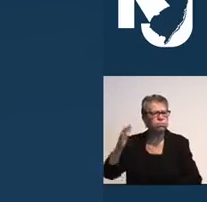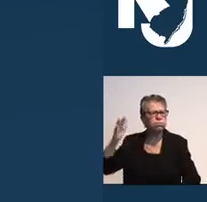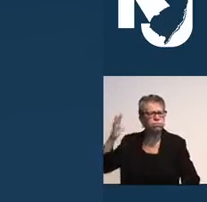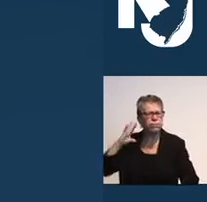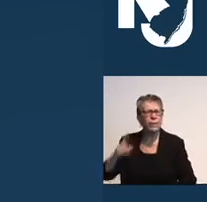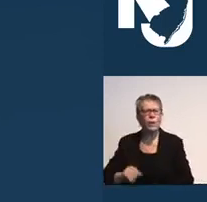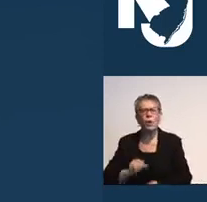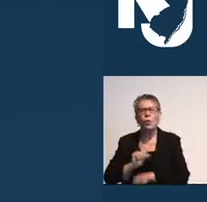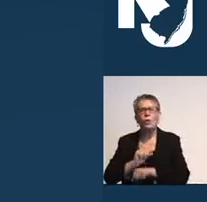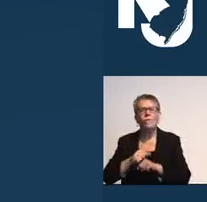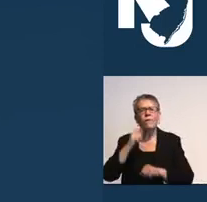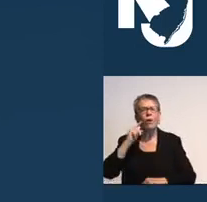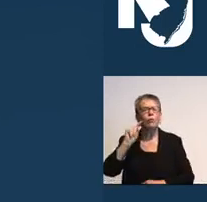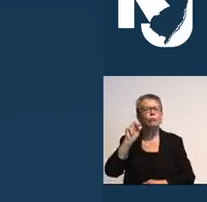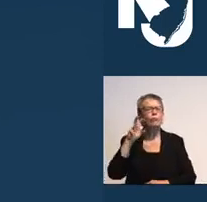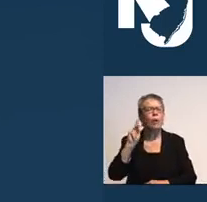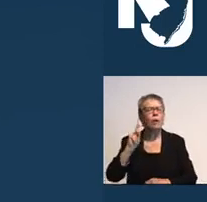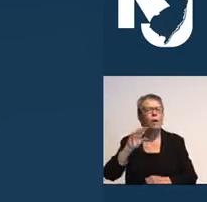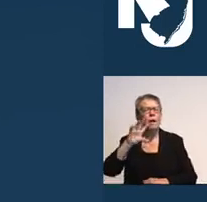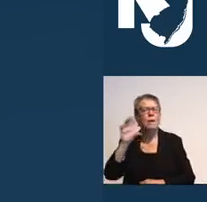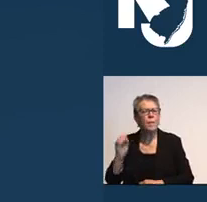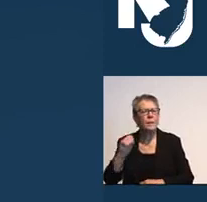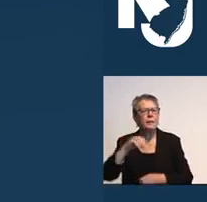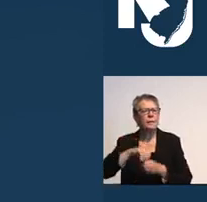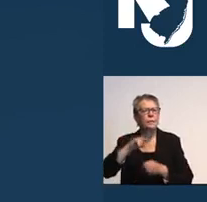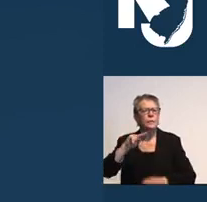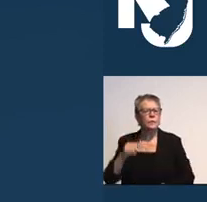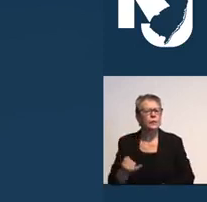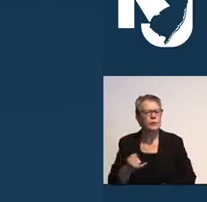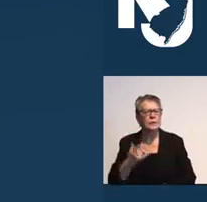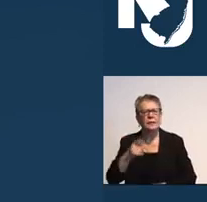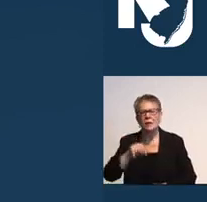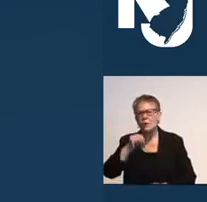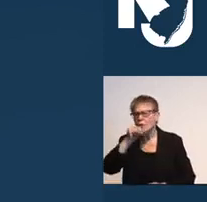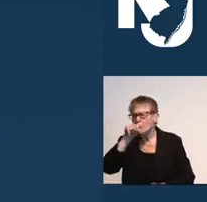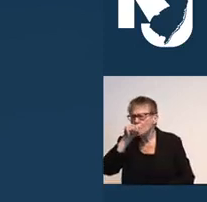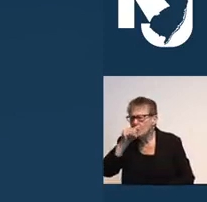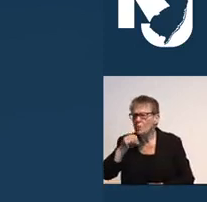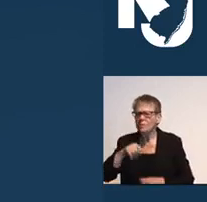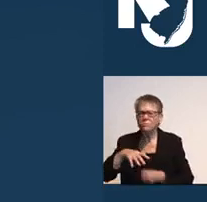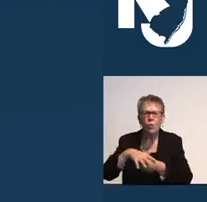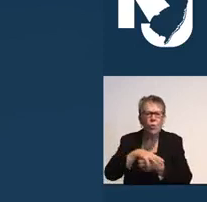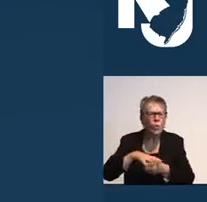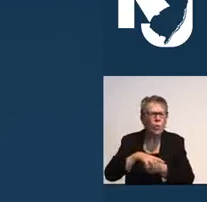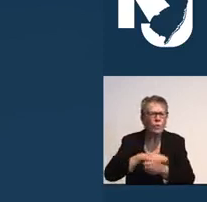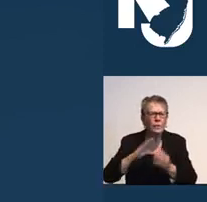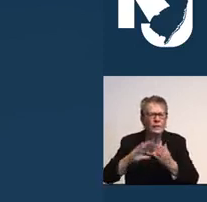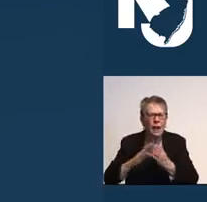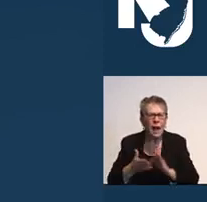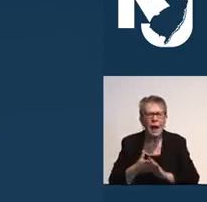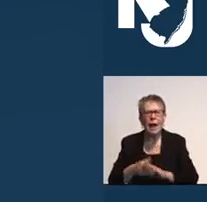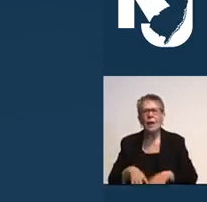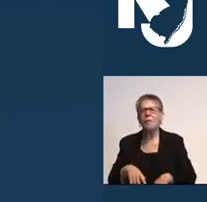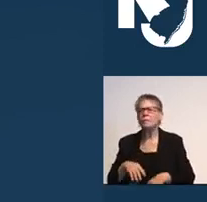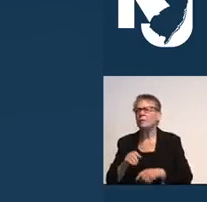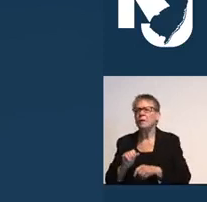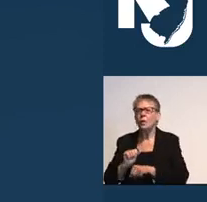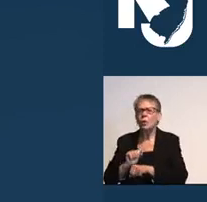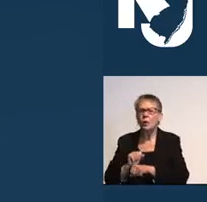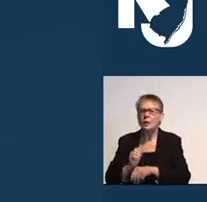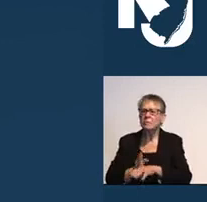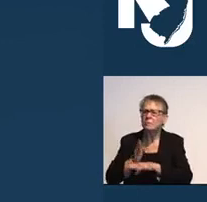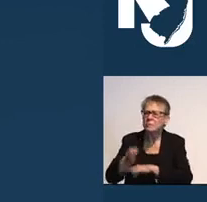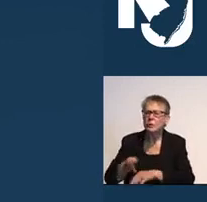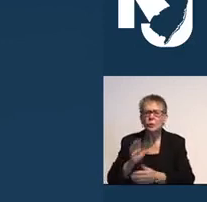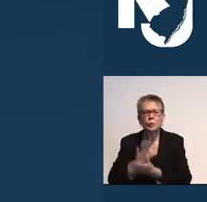in Patterson. But he loved his community and gave back as a crossing guard for the borough of Lodi, a coach in the Lodi